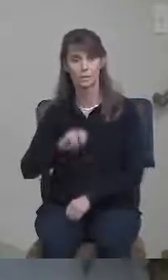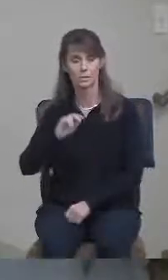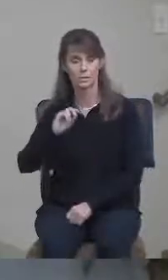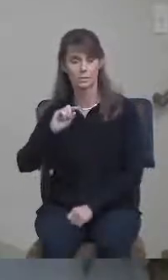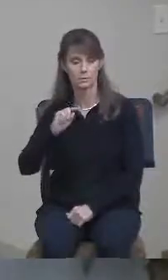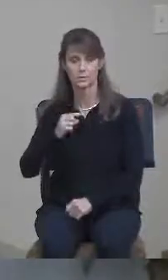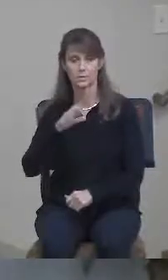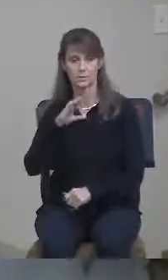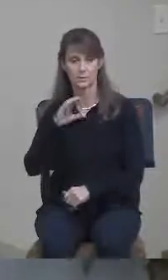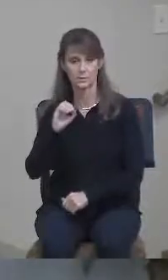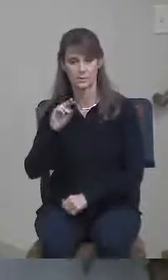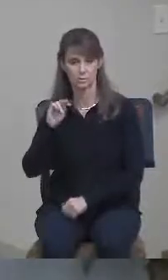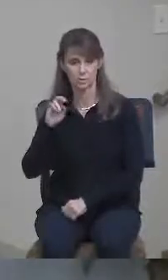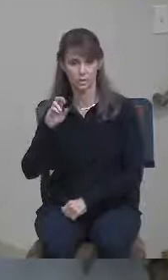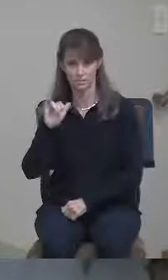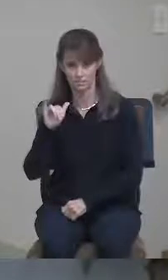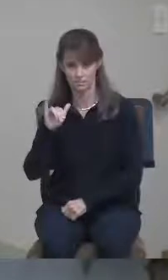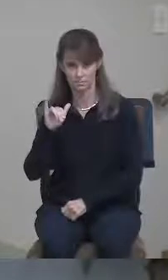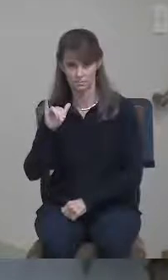church.